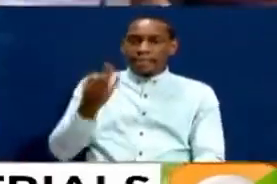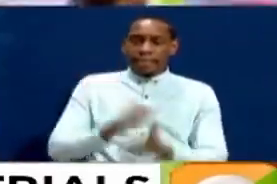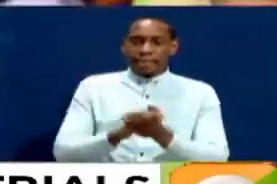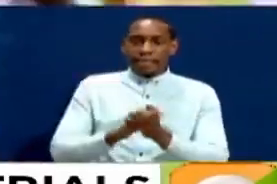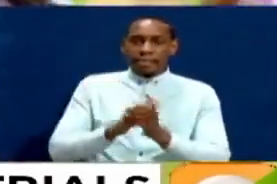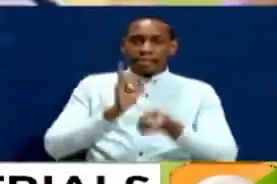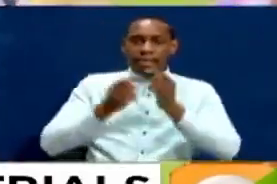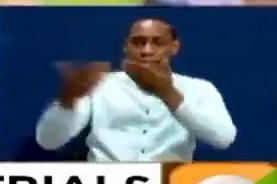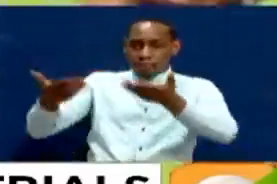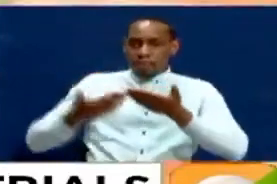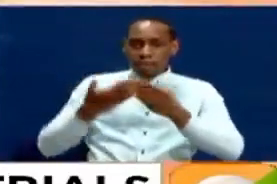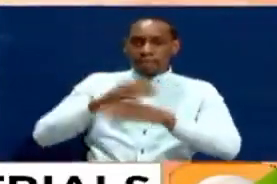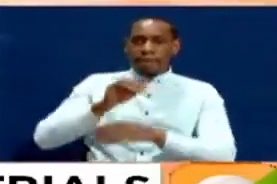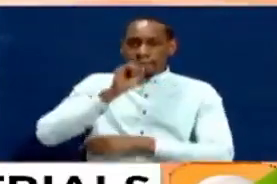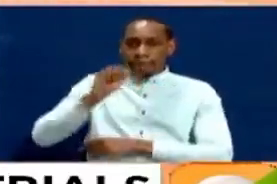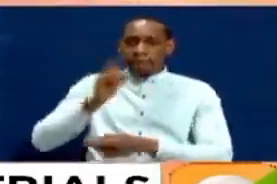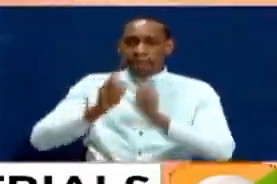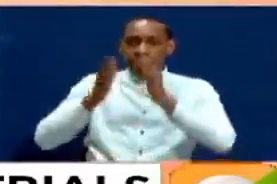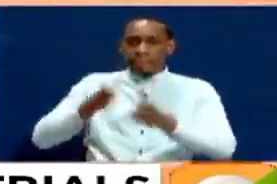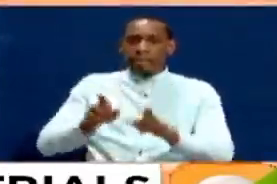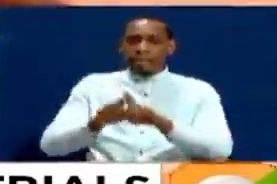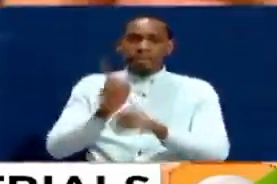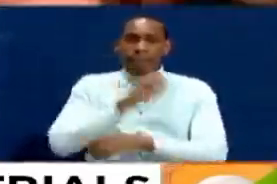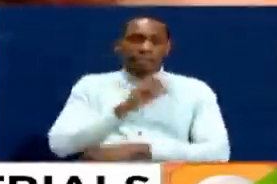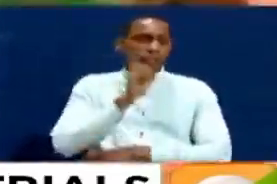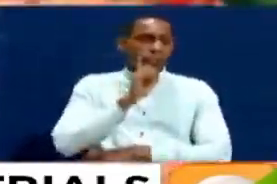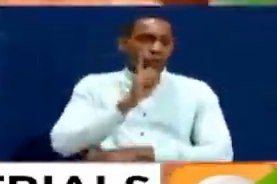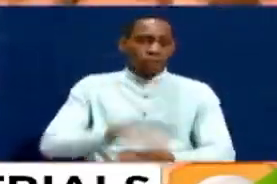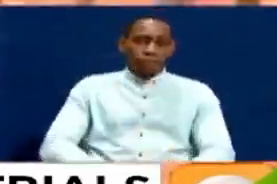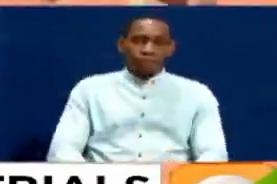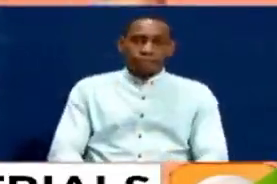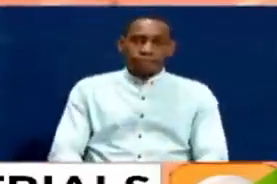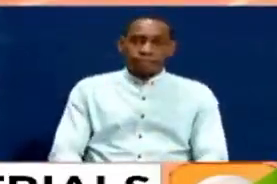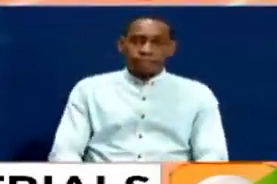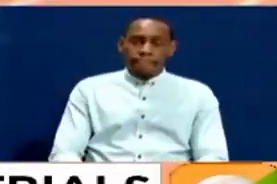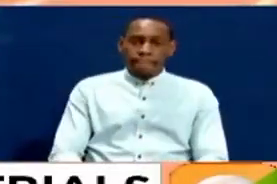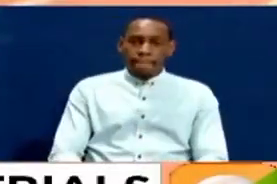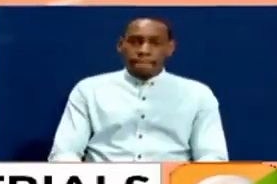The event attracted more than 500 athletes and concludes tomorrow.